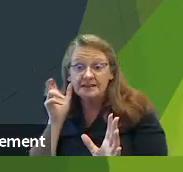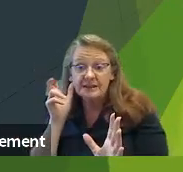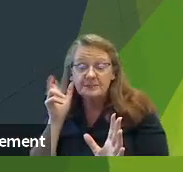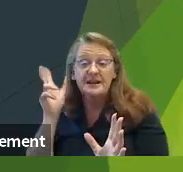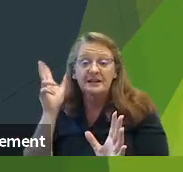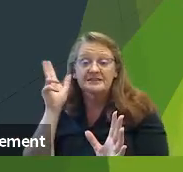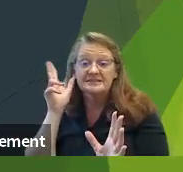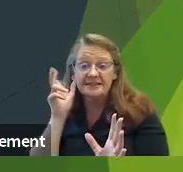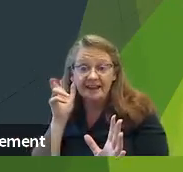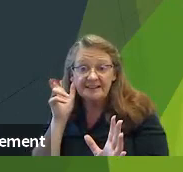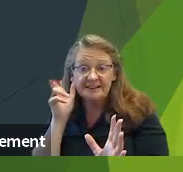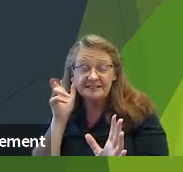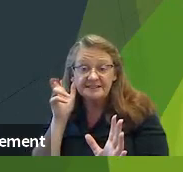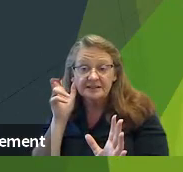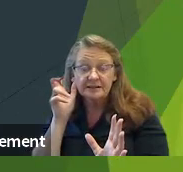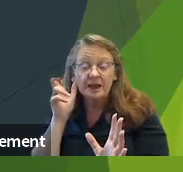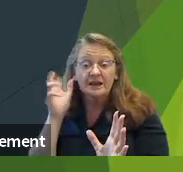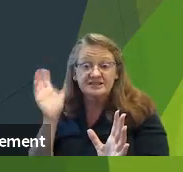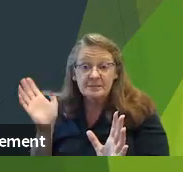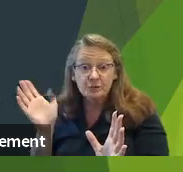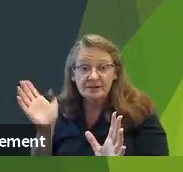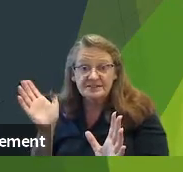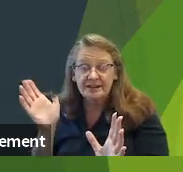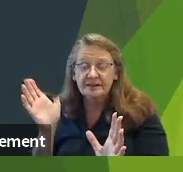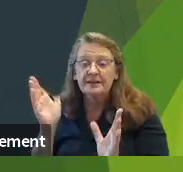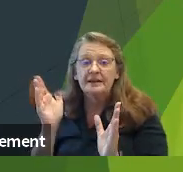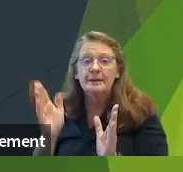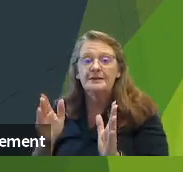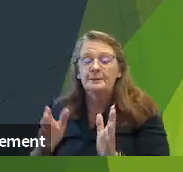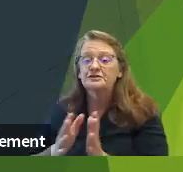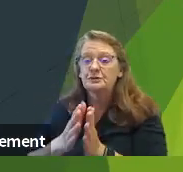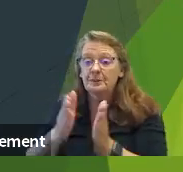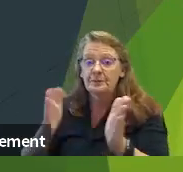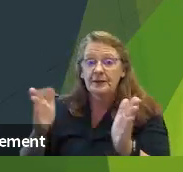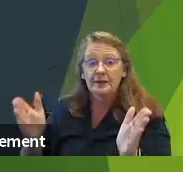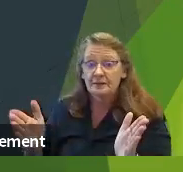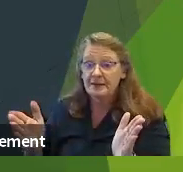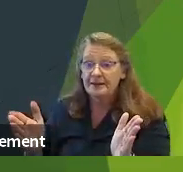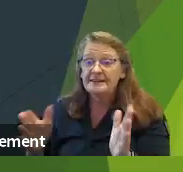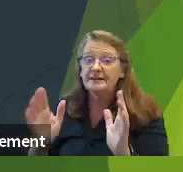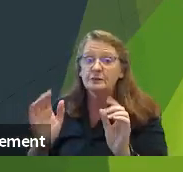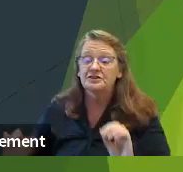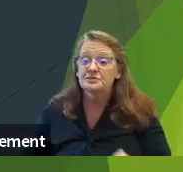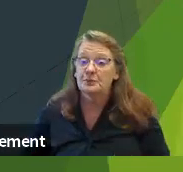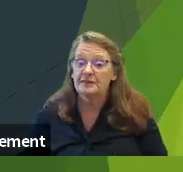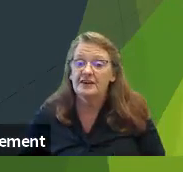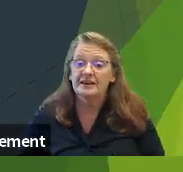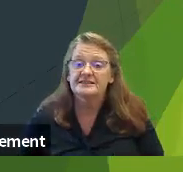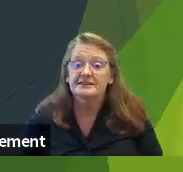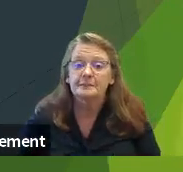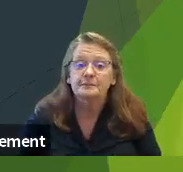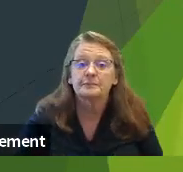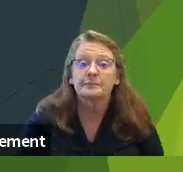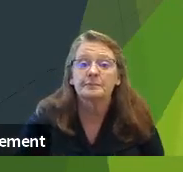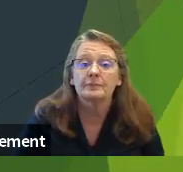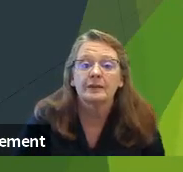the concepts, listen to the ideas, summarize that, and be able to put up the main idea with the supporting